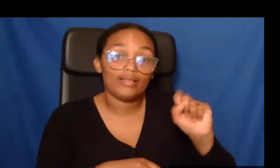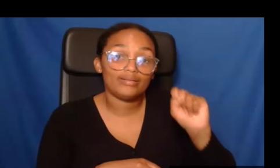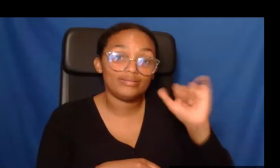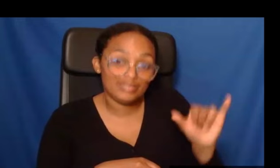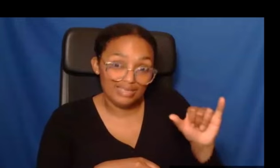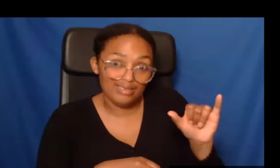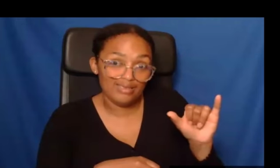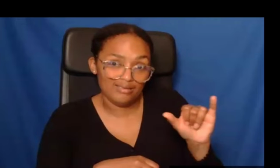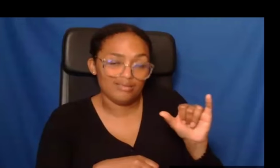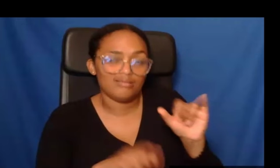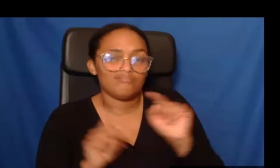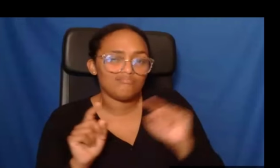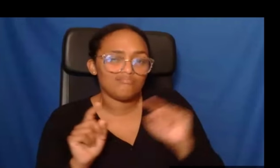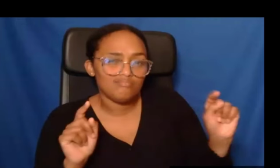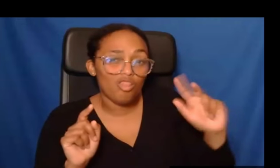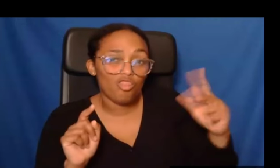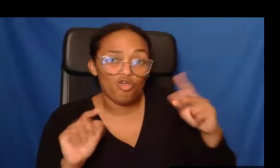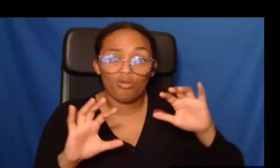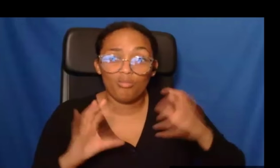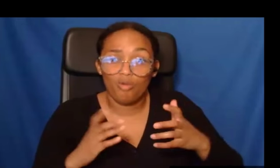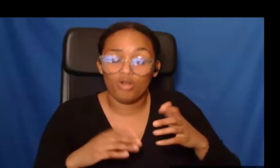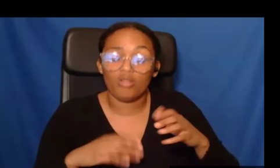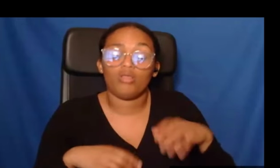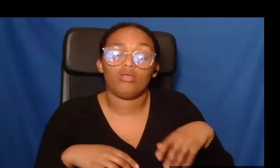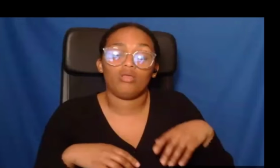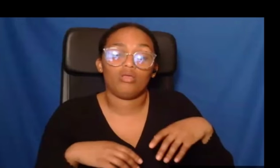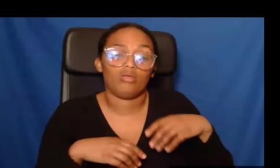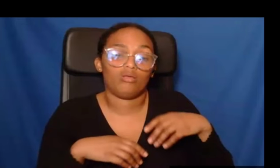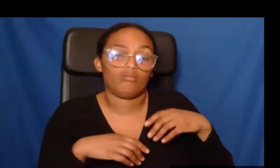from third-party manufacturer?